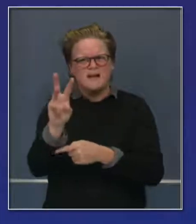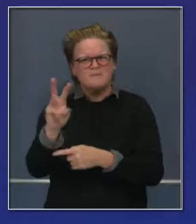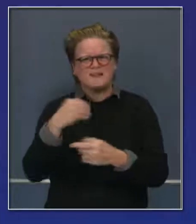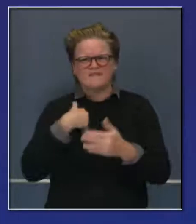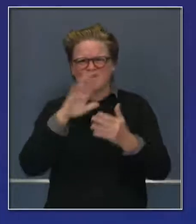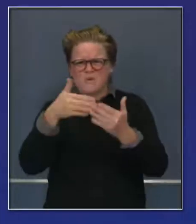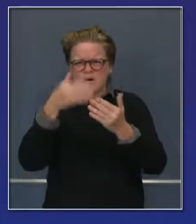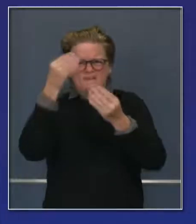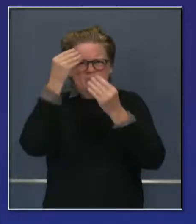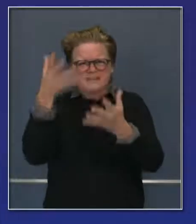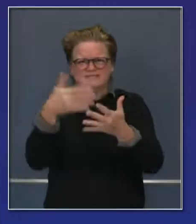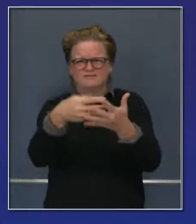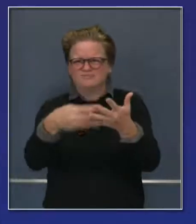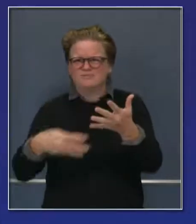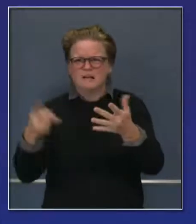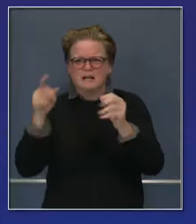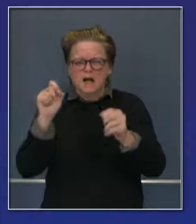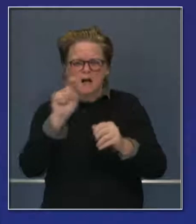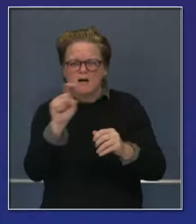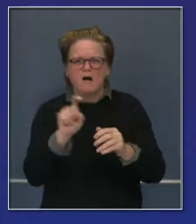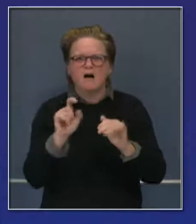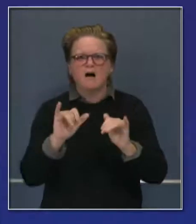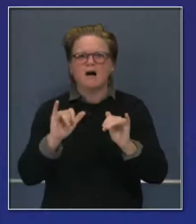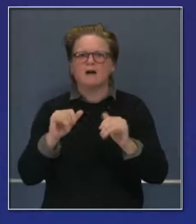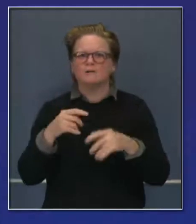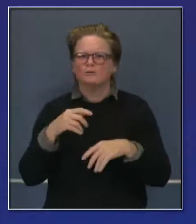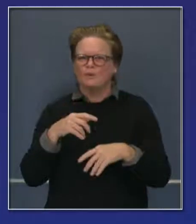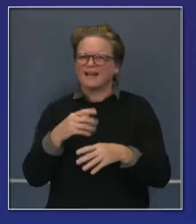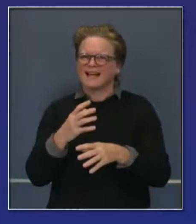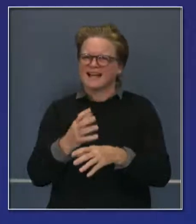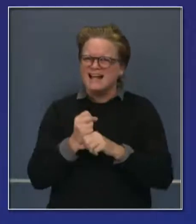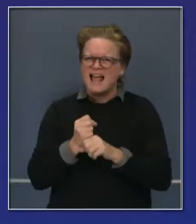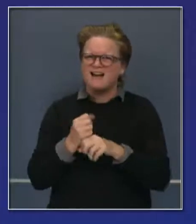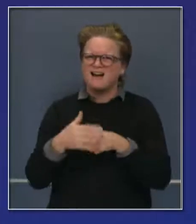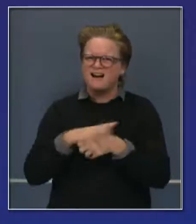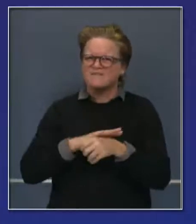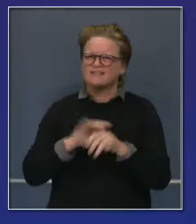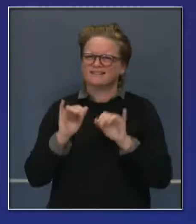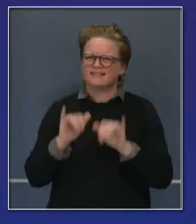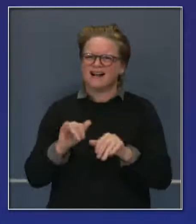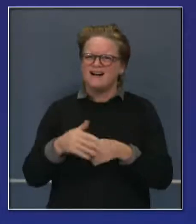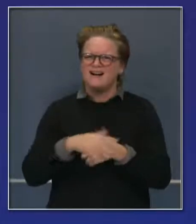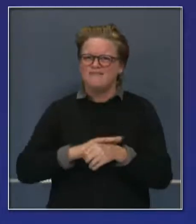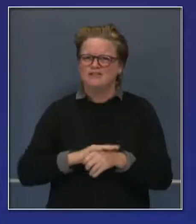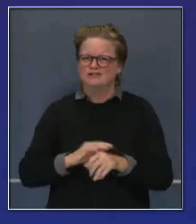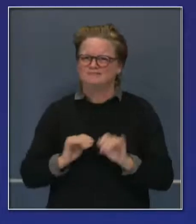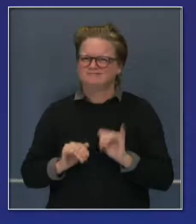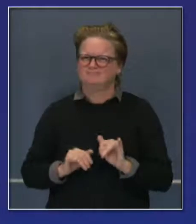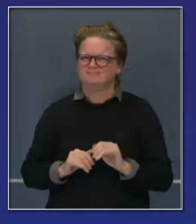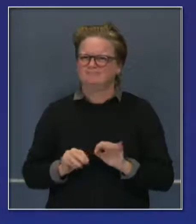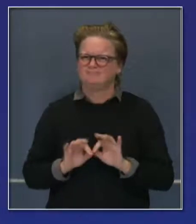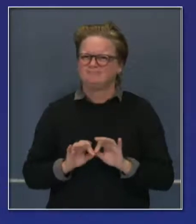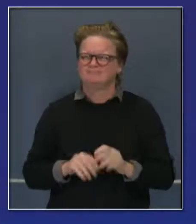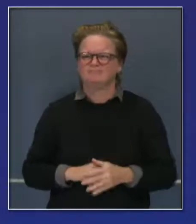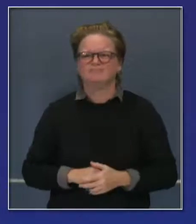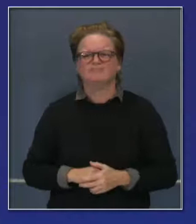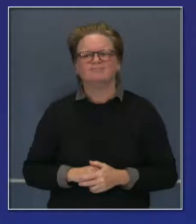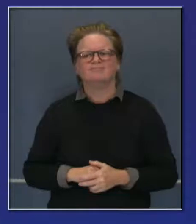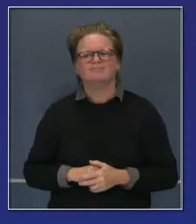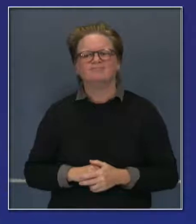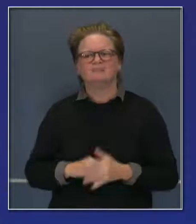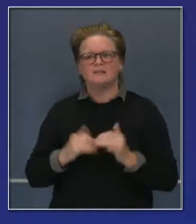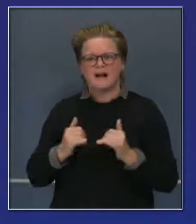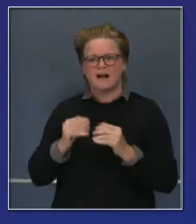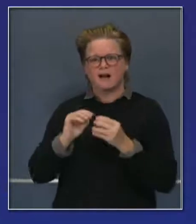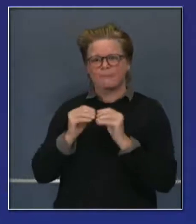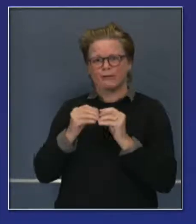and the stability that we've created in the market as it relates to premium. Again, 0.5%, a record low premium increase this